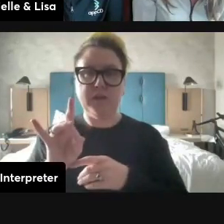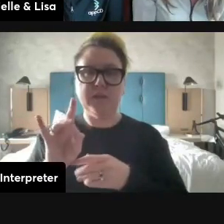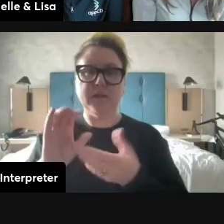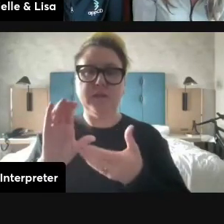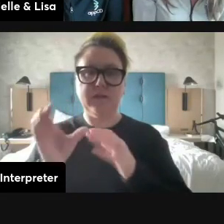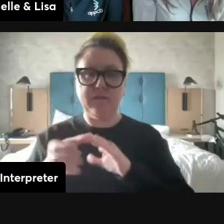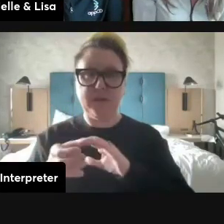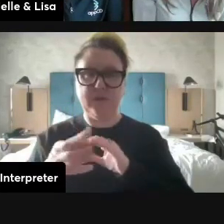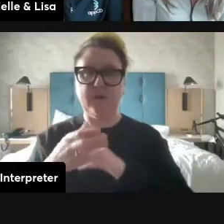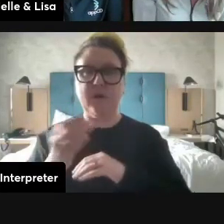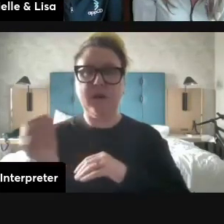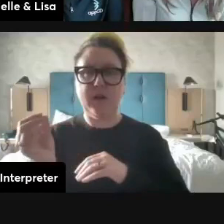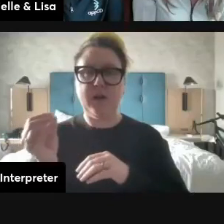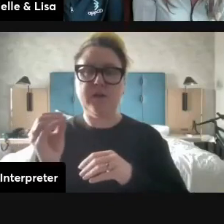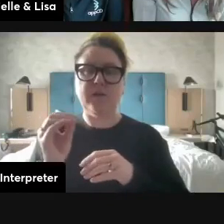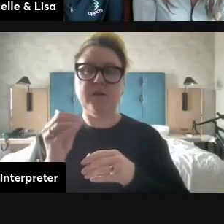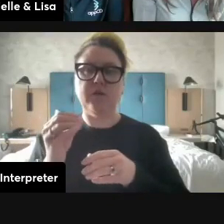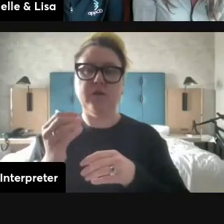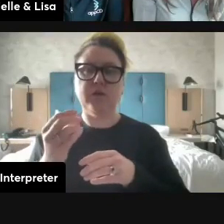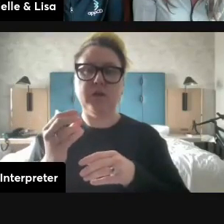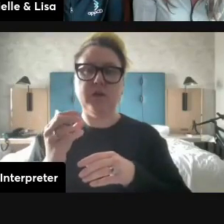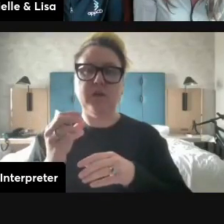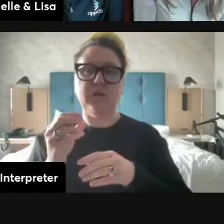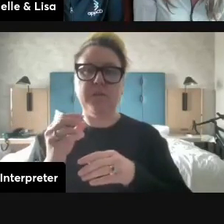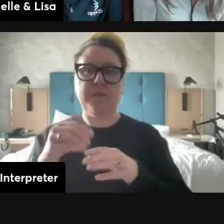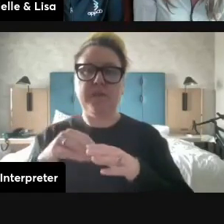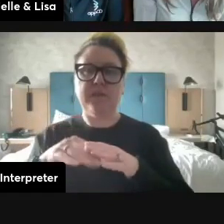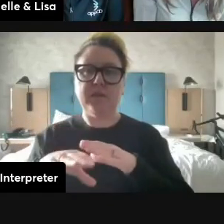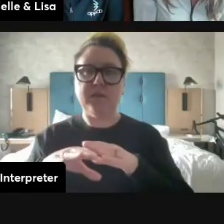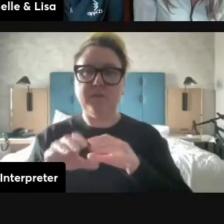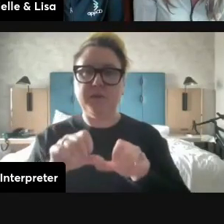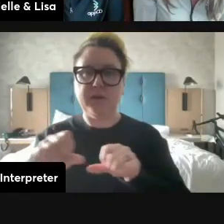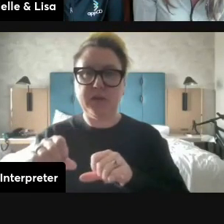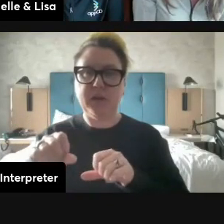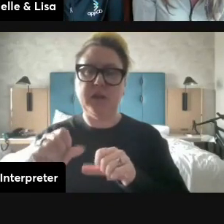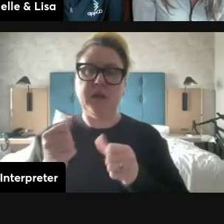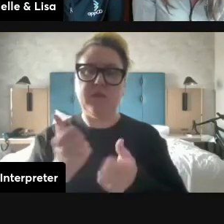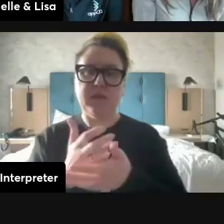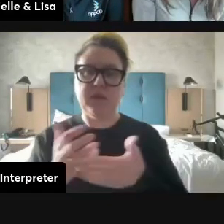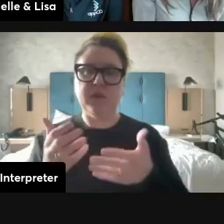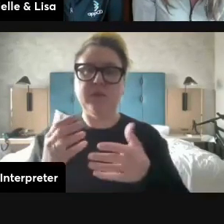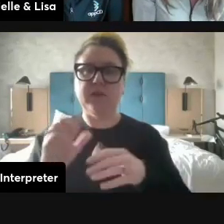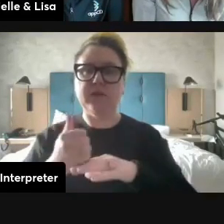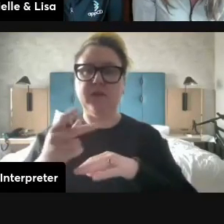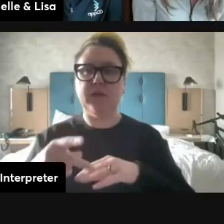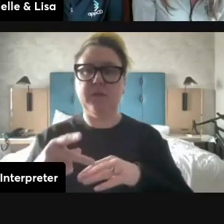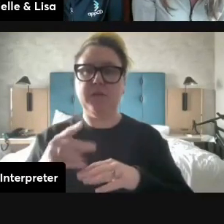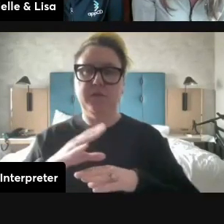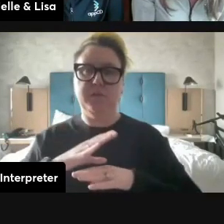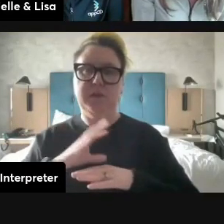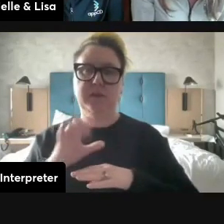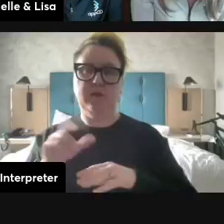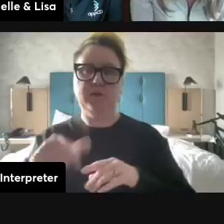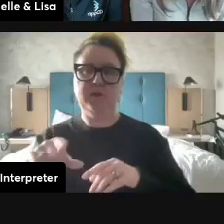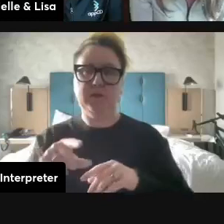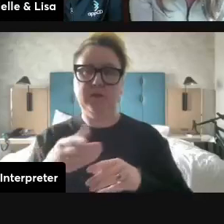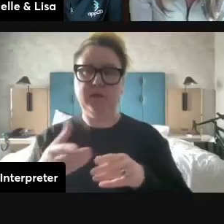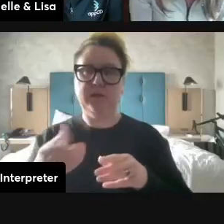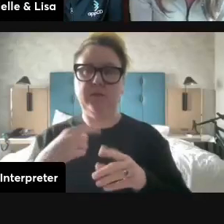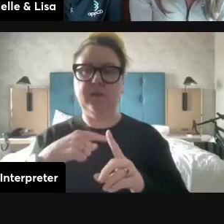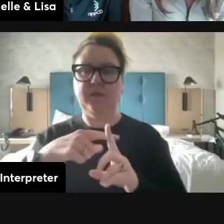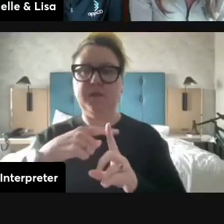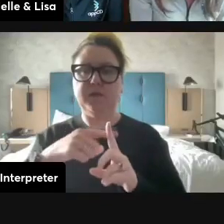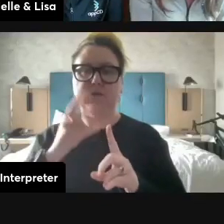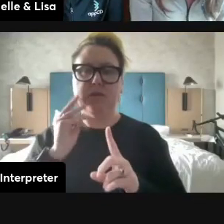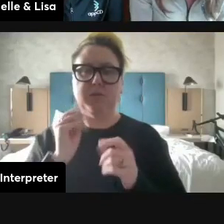observability setup look like, and making sure things are meeting those expectations. We've had a pretty good positive experience with